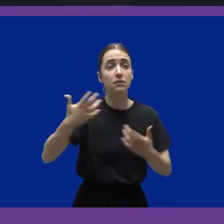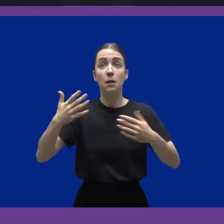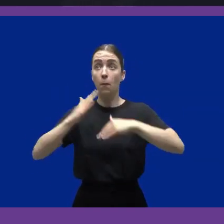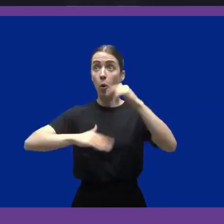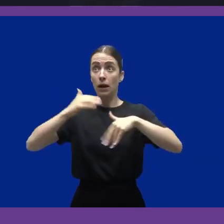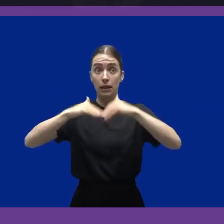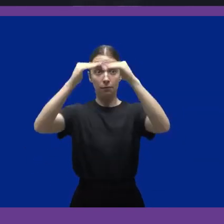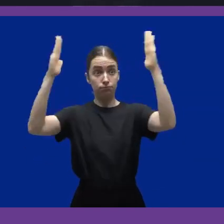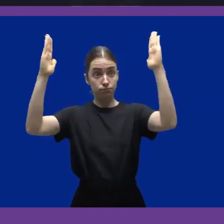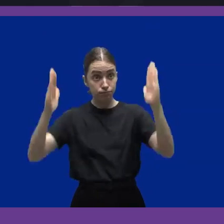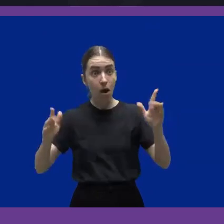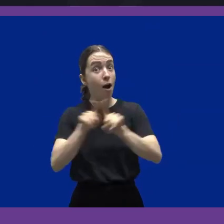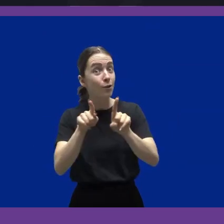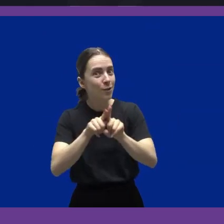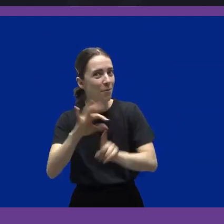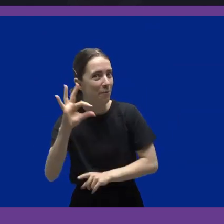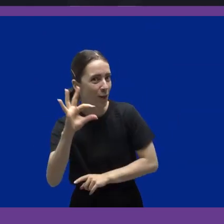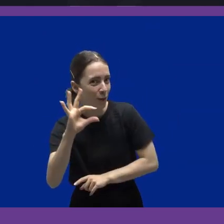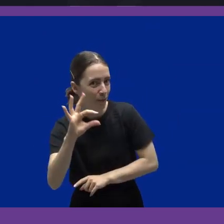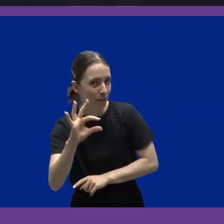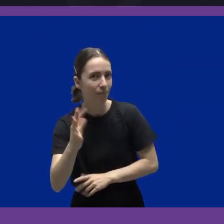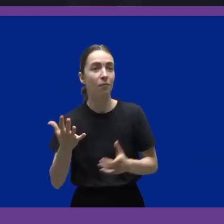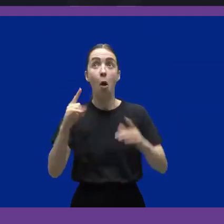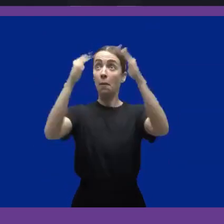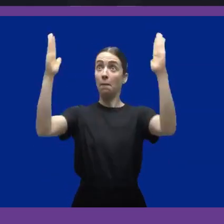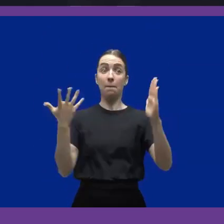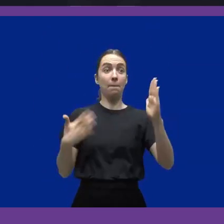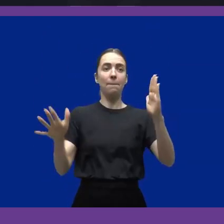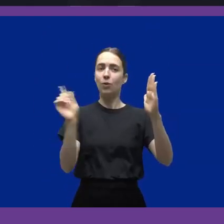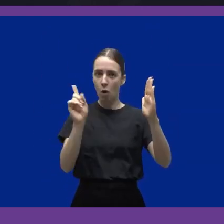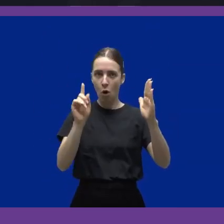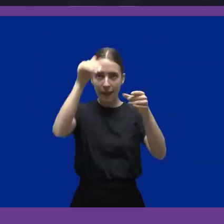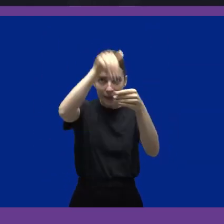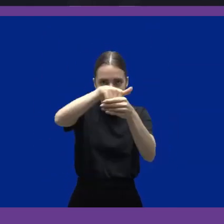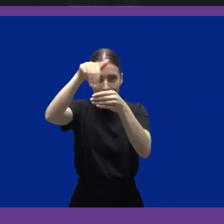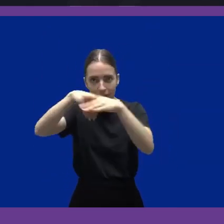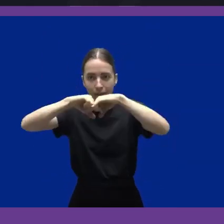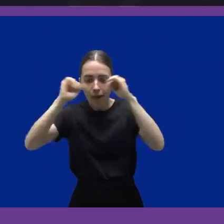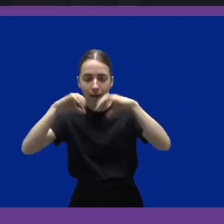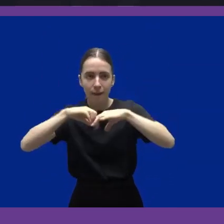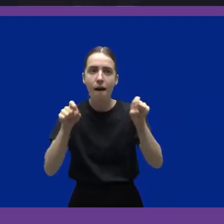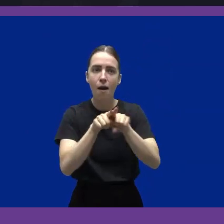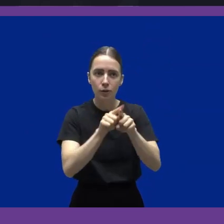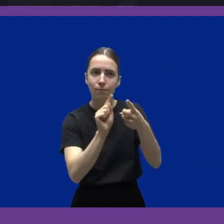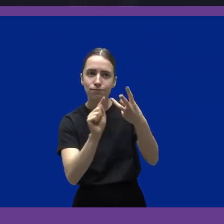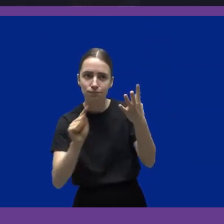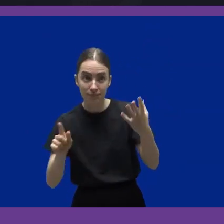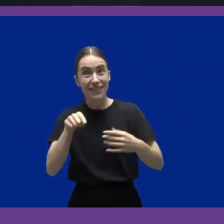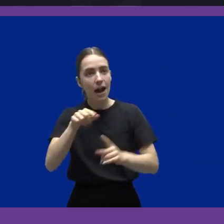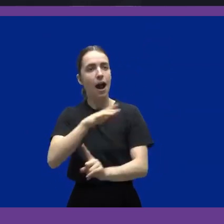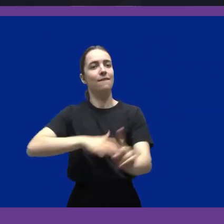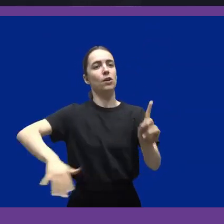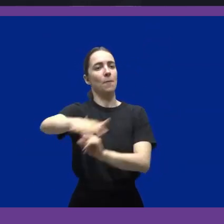So it affects the built environment. So there was already a very important European standard on the accessibility and usability of the built